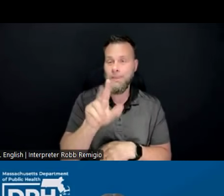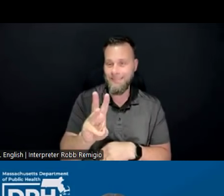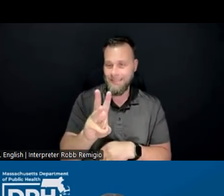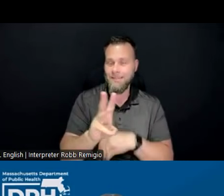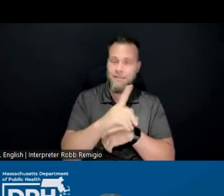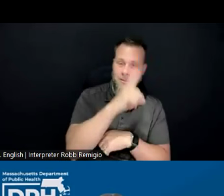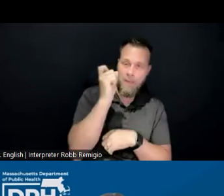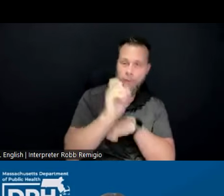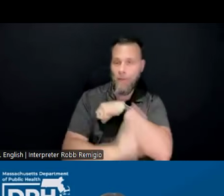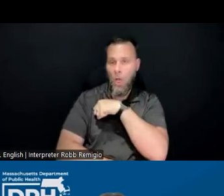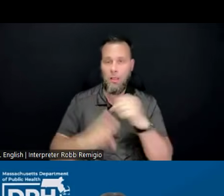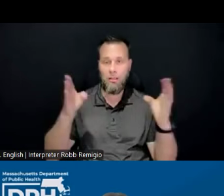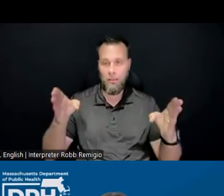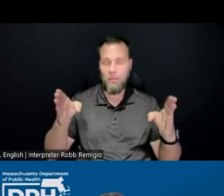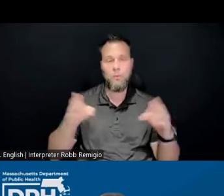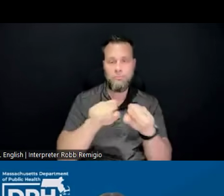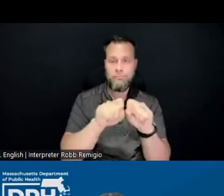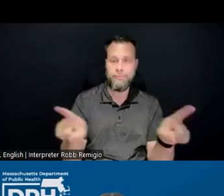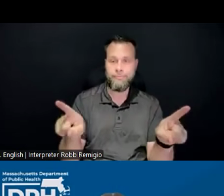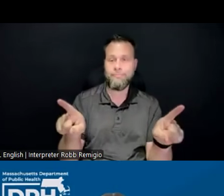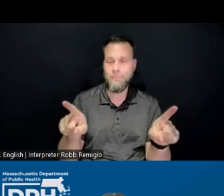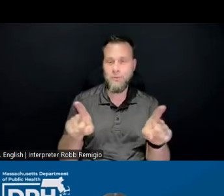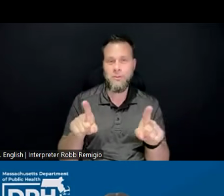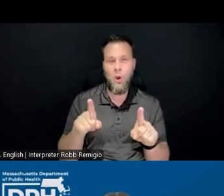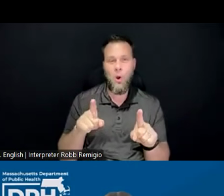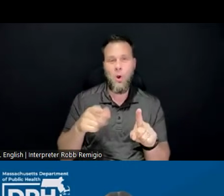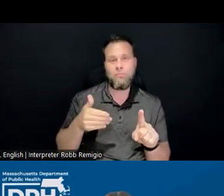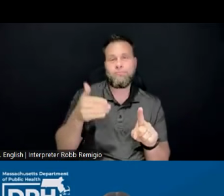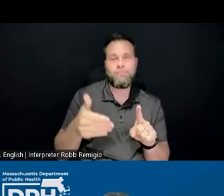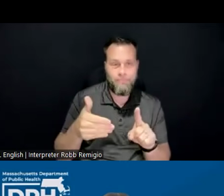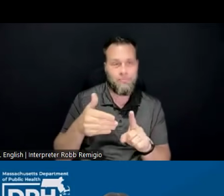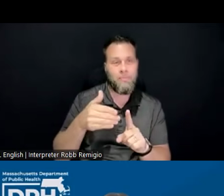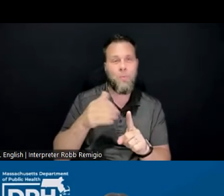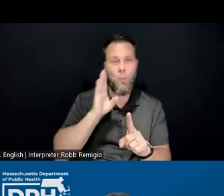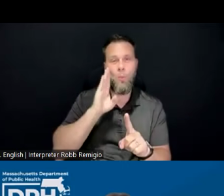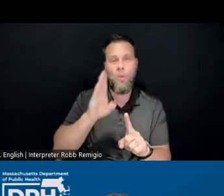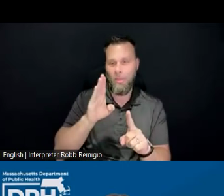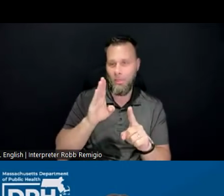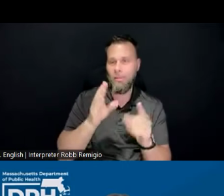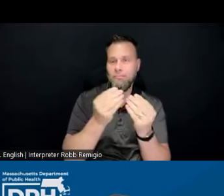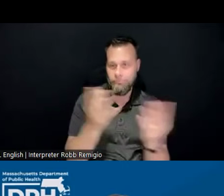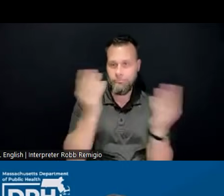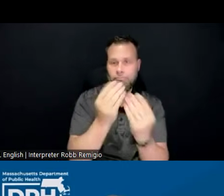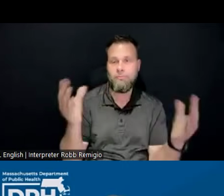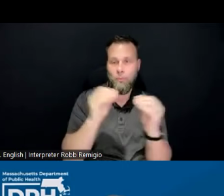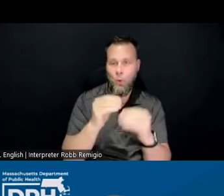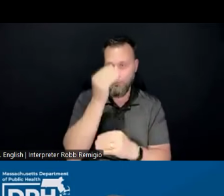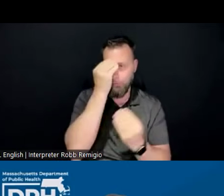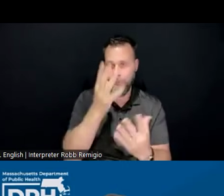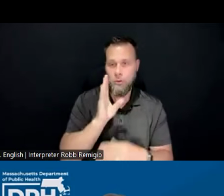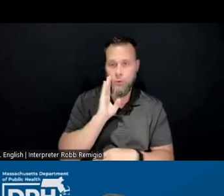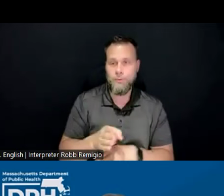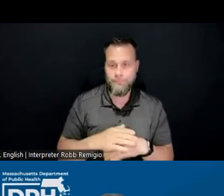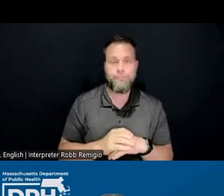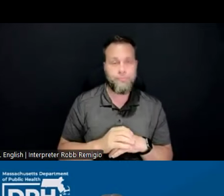period, so the next month or so. You'll be hearing a lot more from me about that as we get closer, as well as the qualitative data